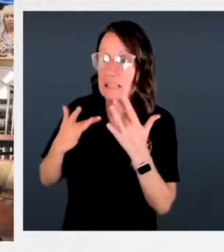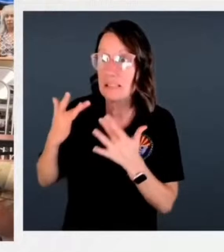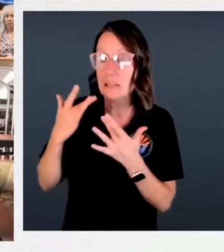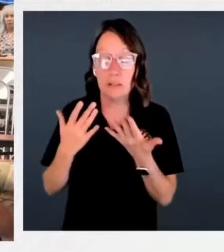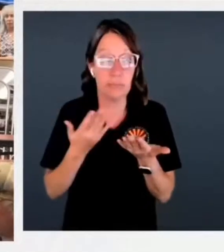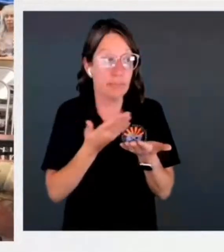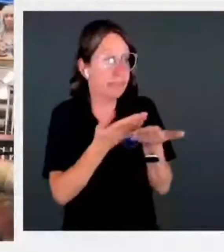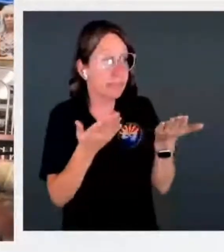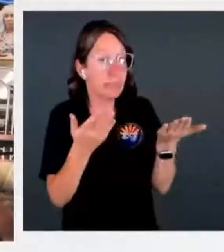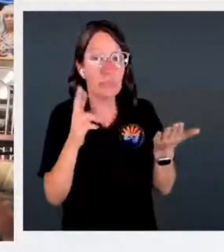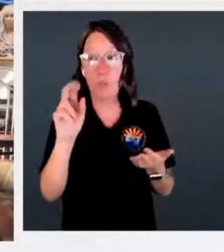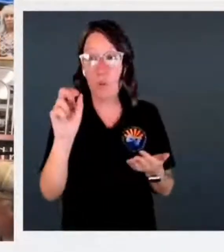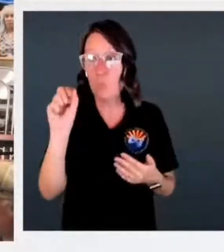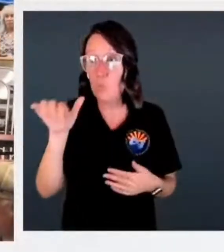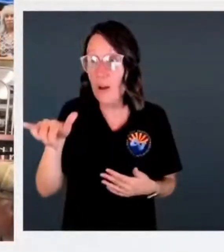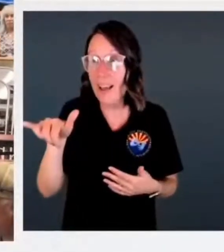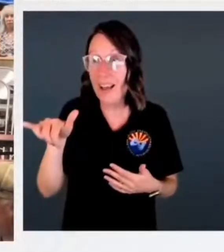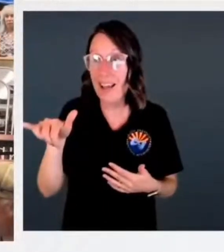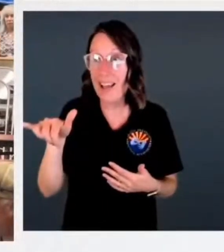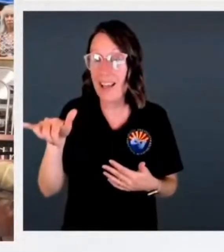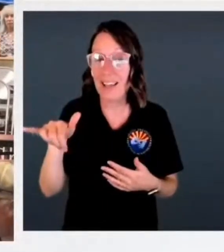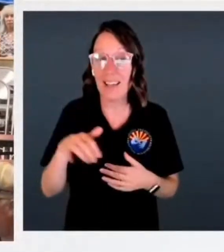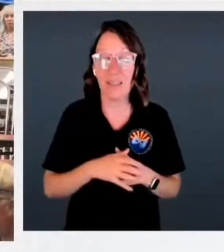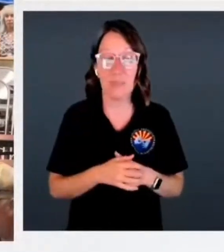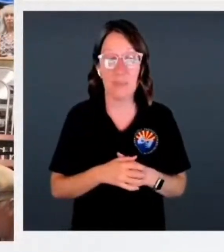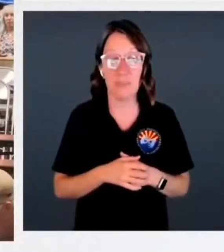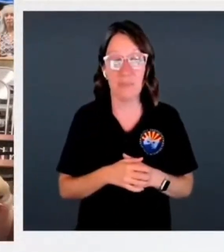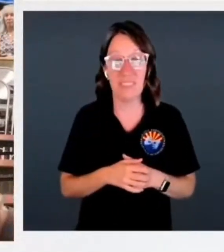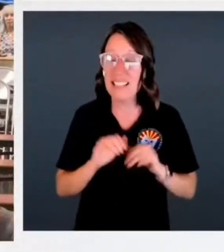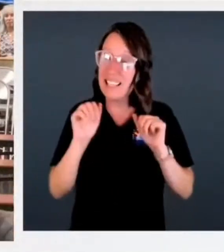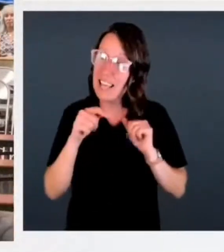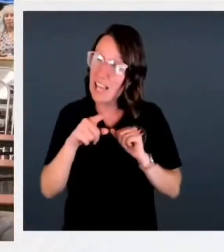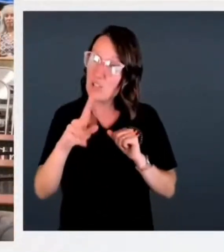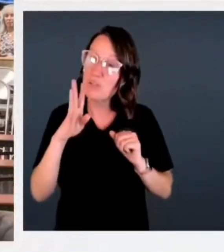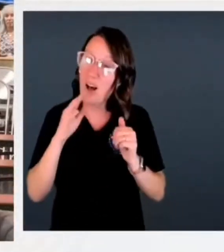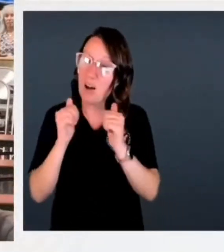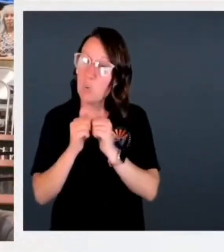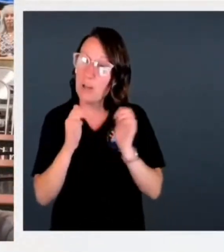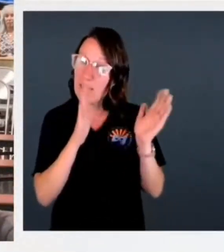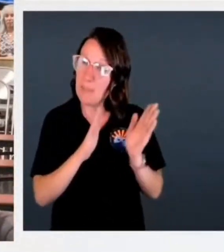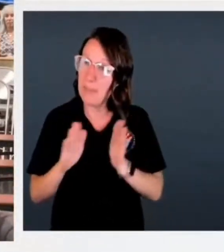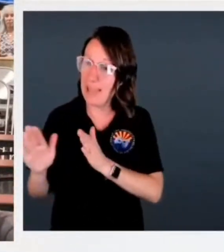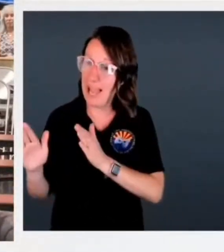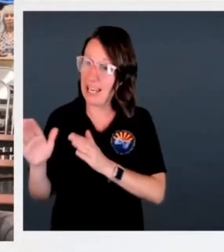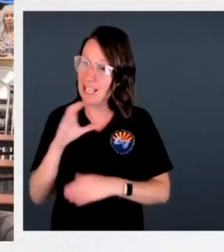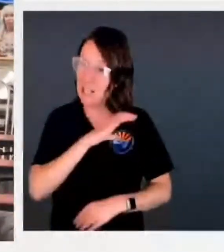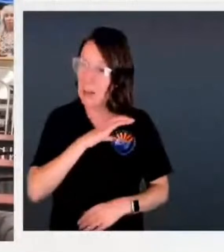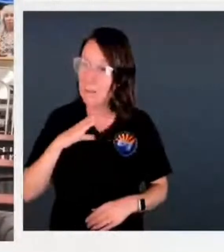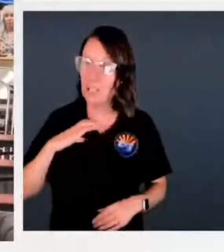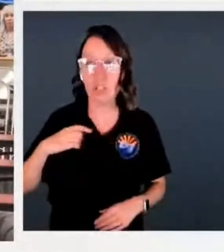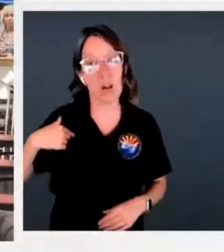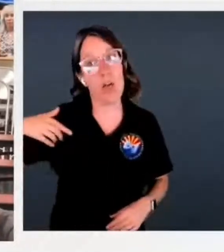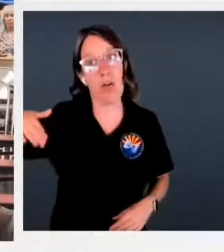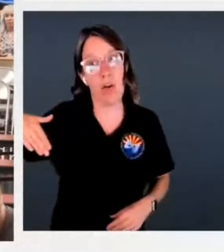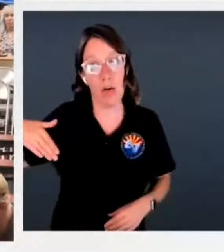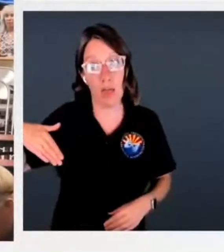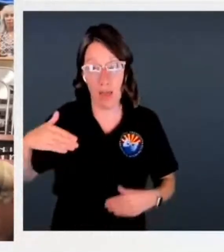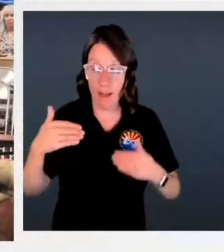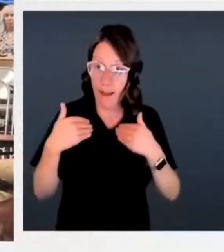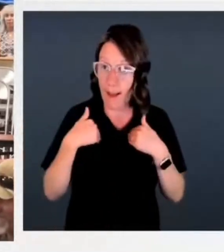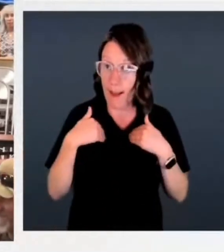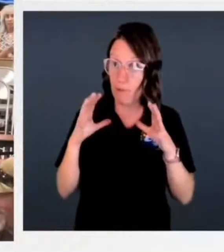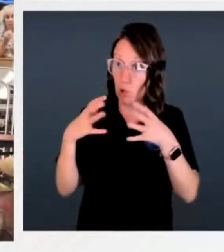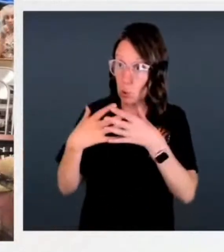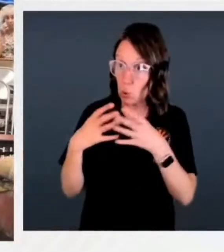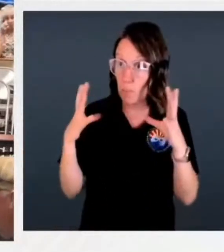there's anything, if talking to the Planning Commission, which I haven't yet, but if there was a group meeting, I would, or the Rural